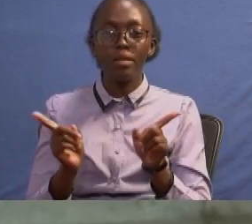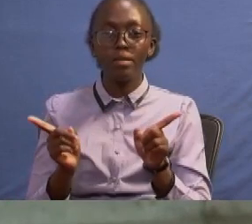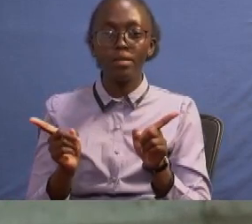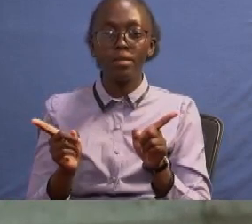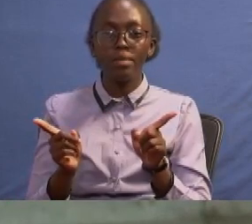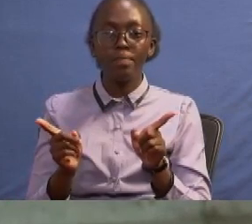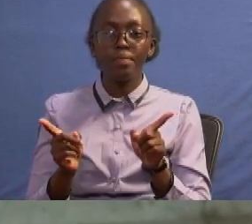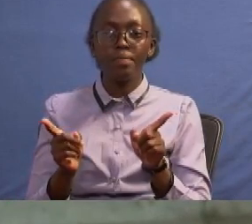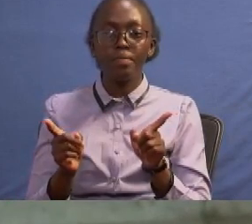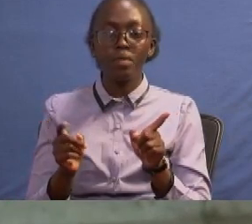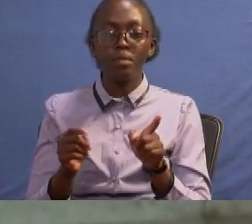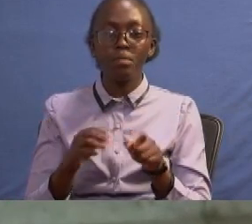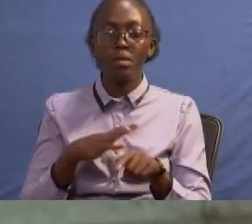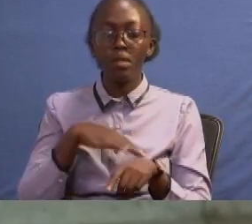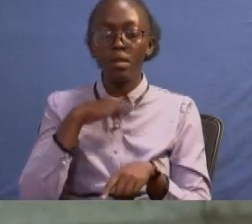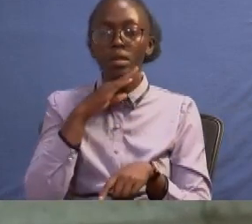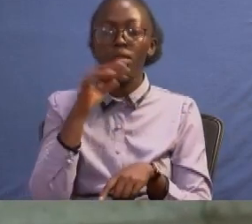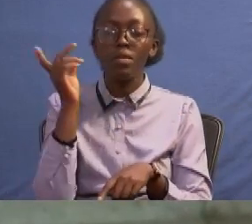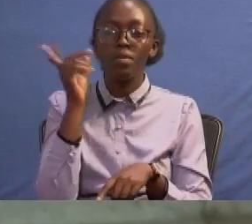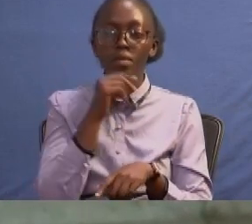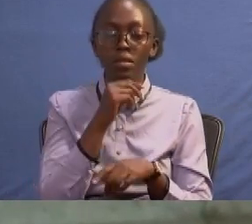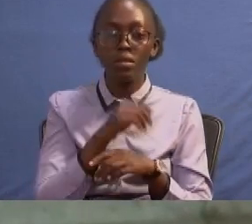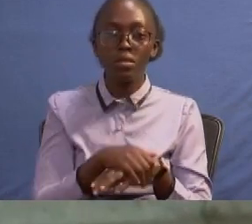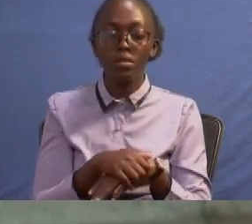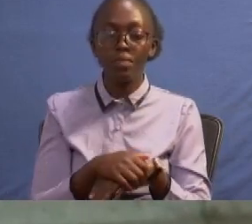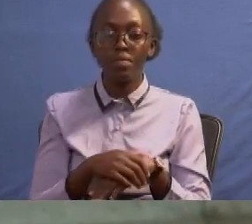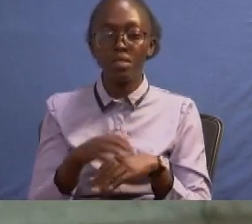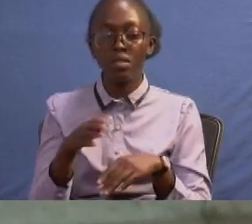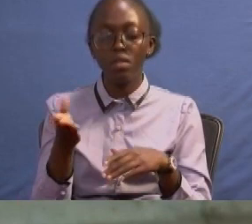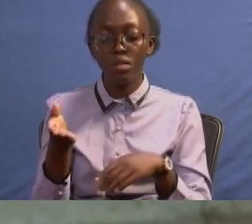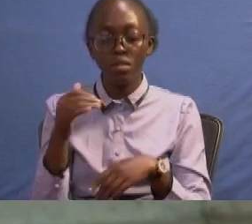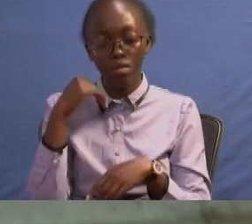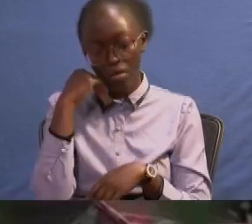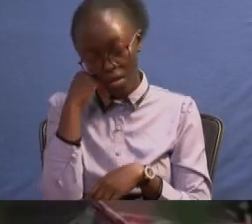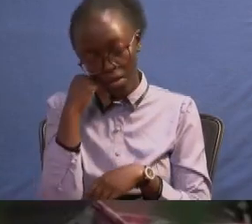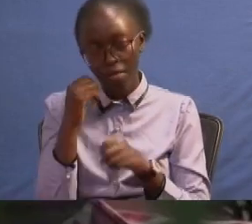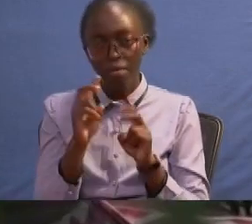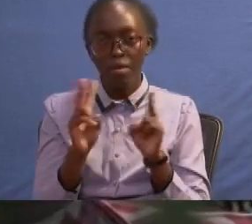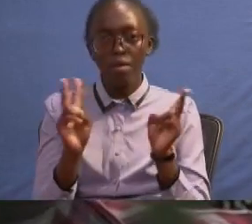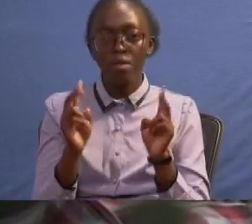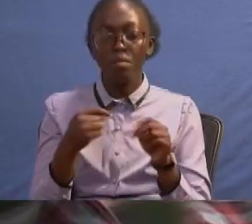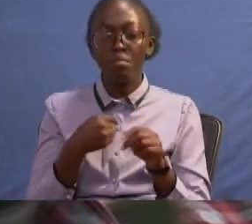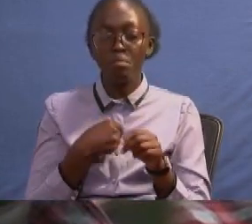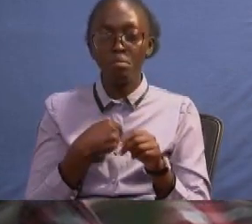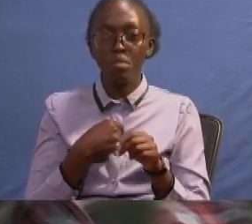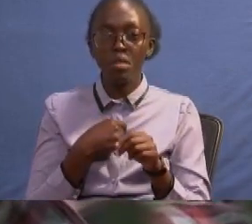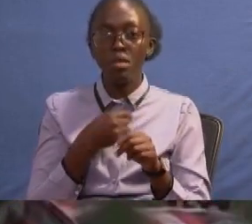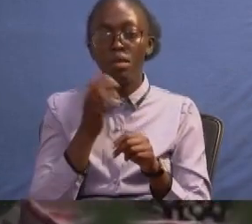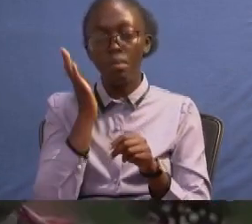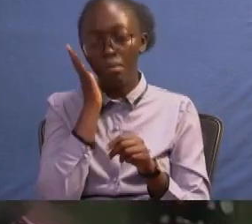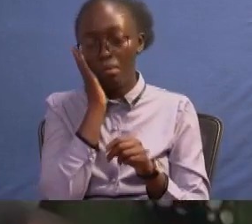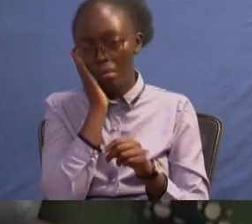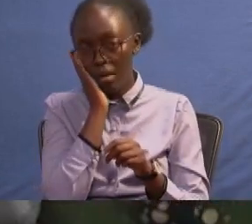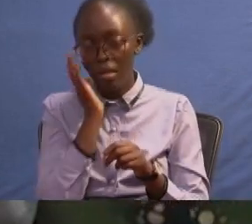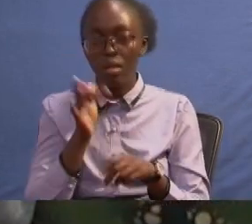have received caskets. And this is sad. As a mother, I feel very sad. And